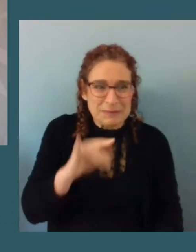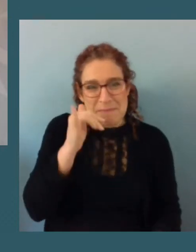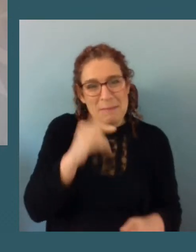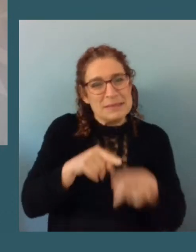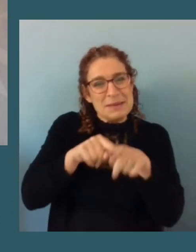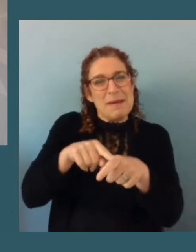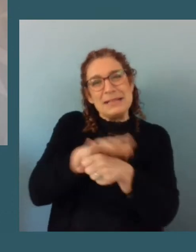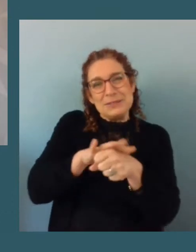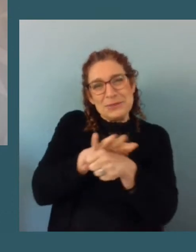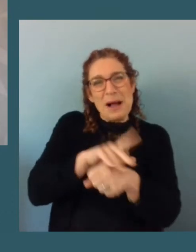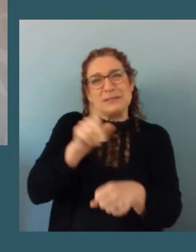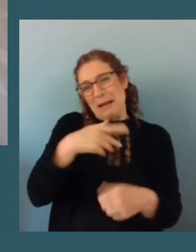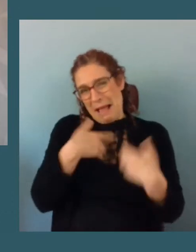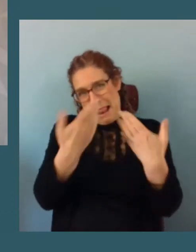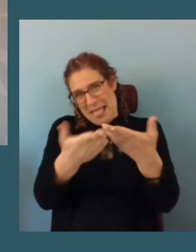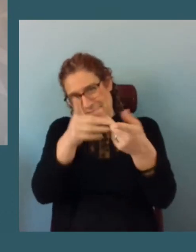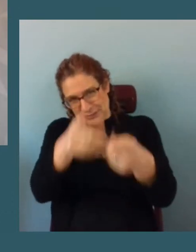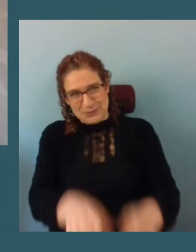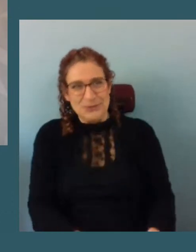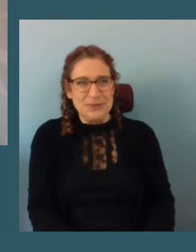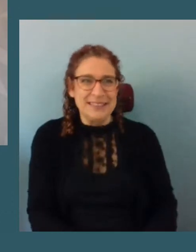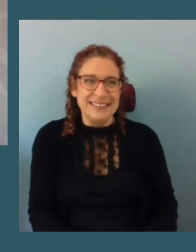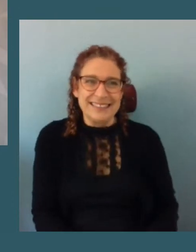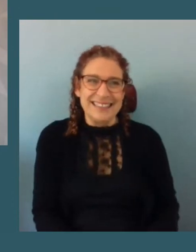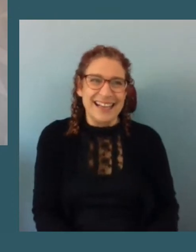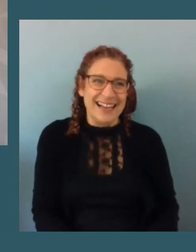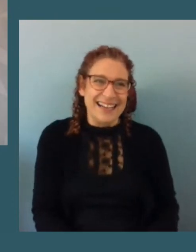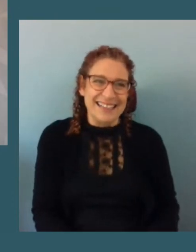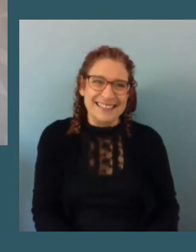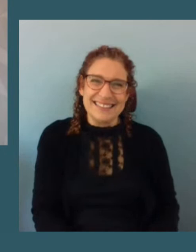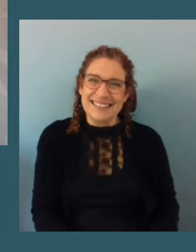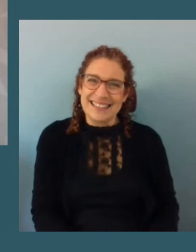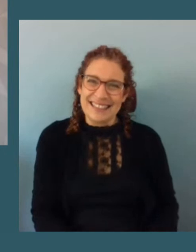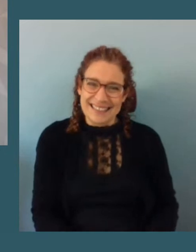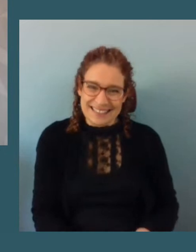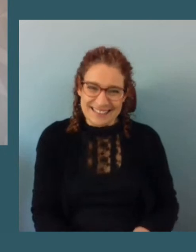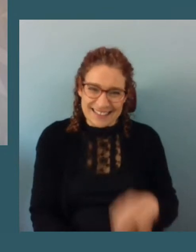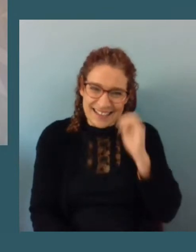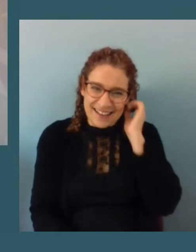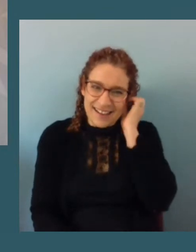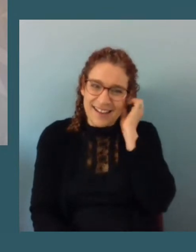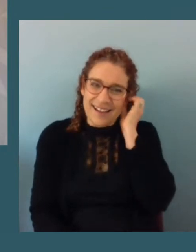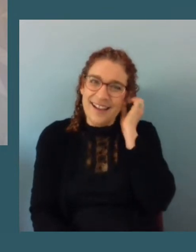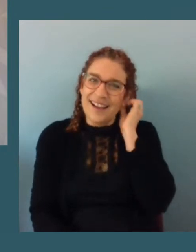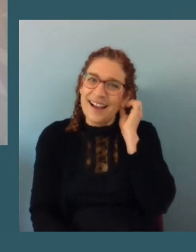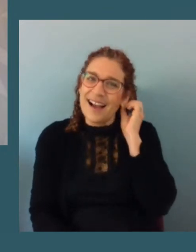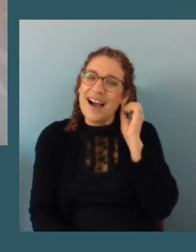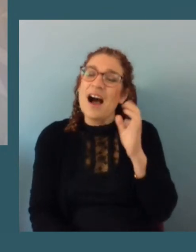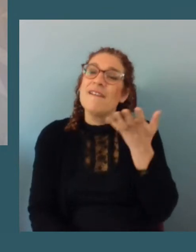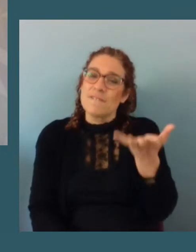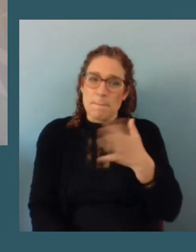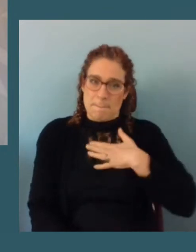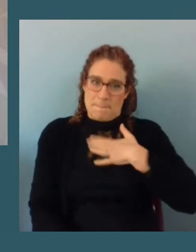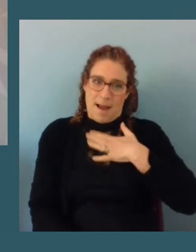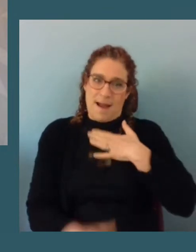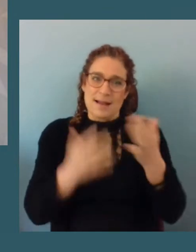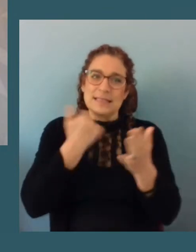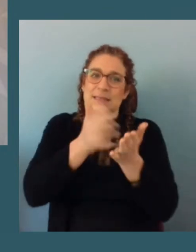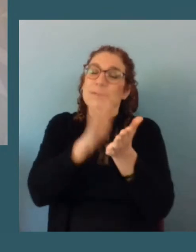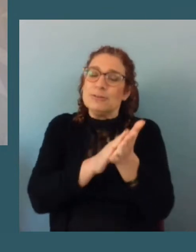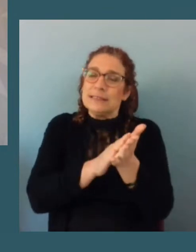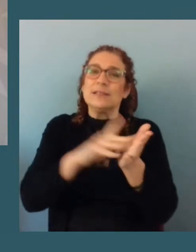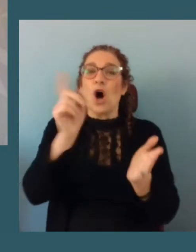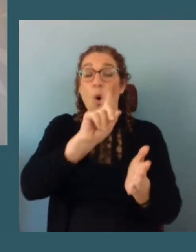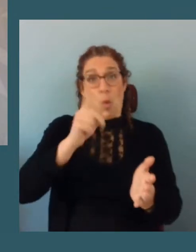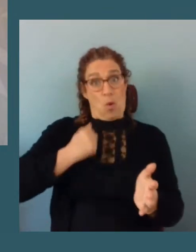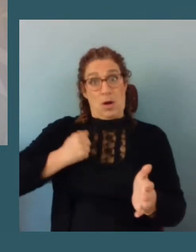but I'll leave that to you. So I have to say, from my experience, what we do in Leicester,